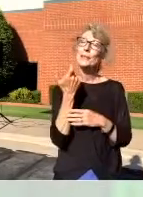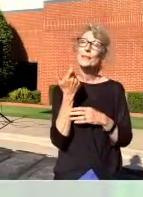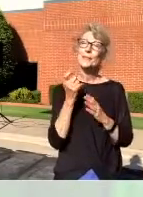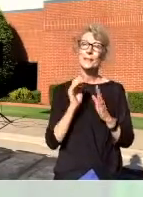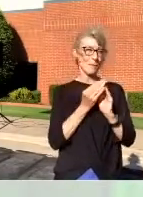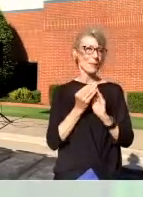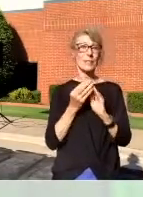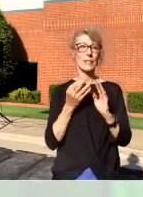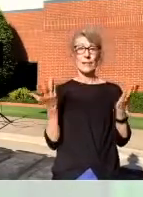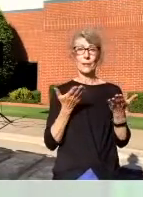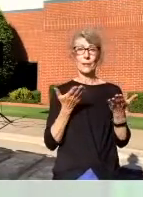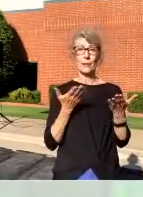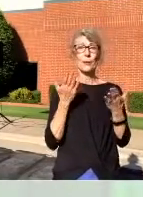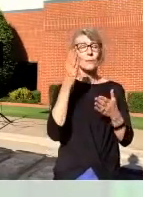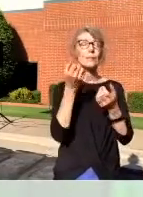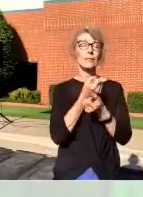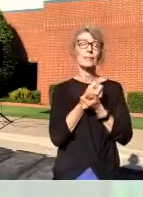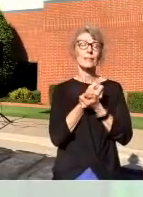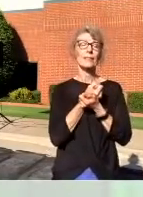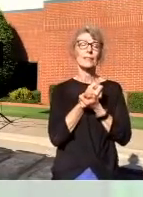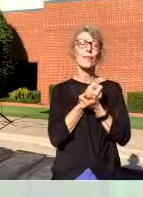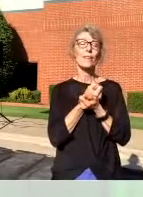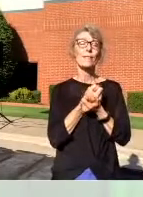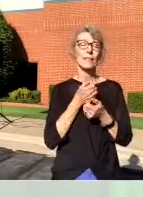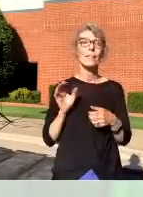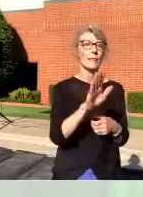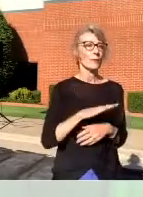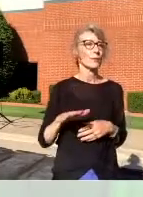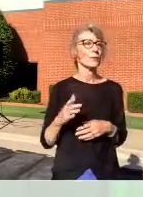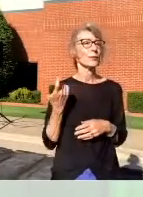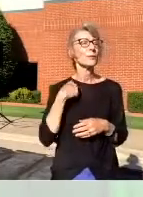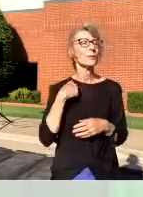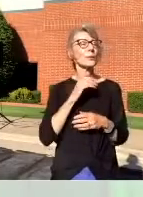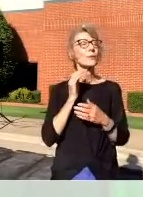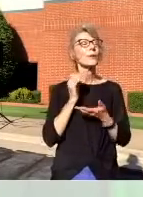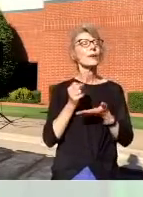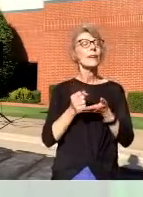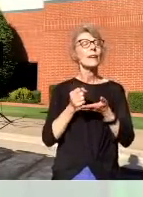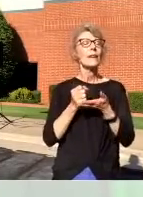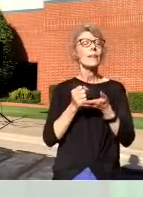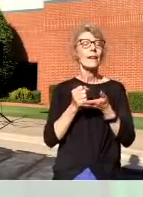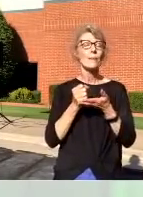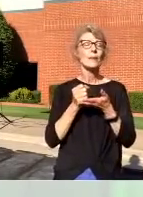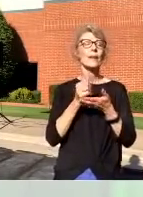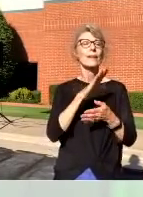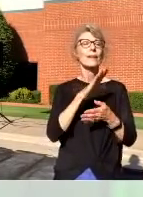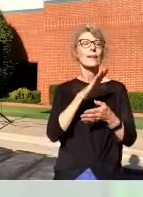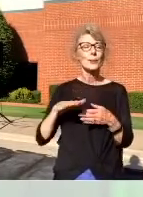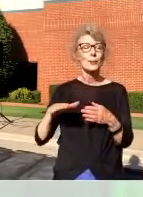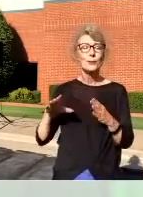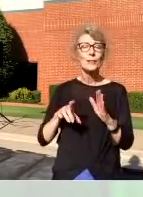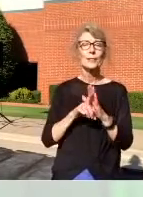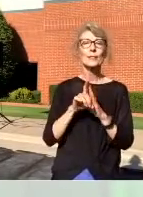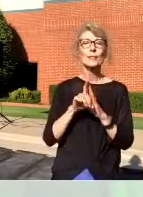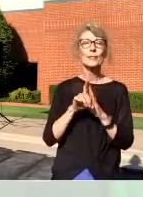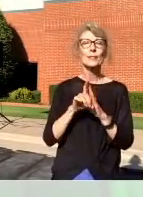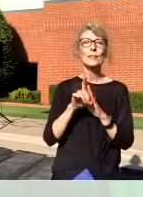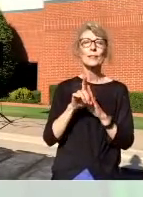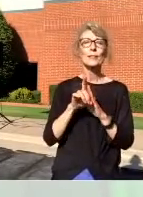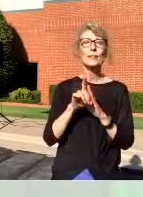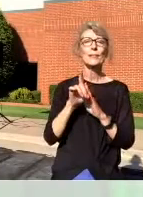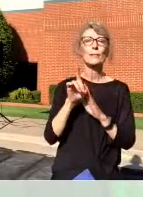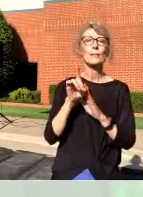as we help them develop a more intimate relationship with you, that they also will help us and challenge us.